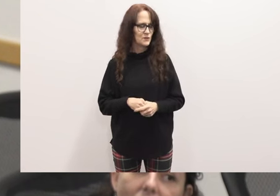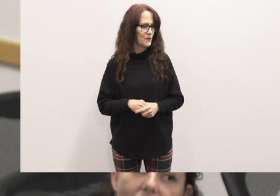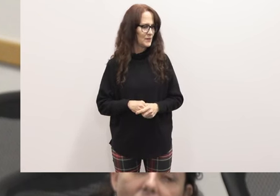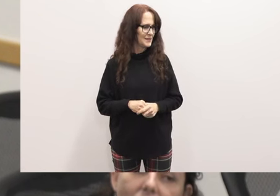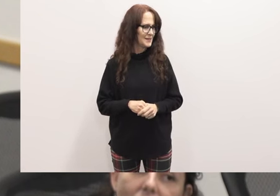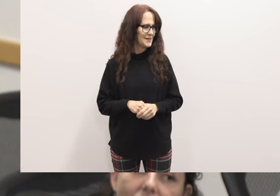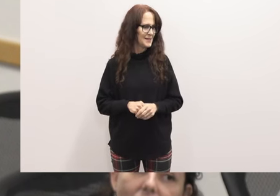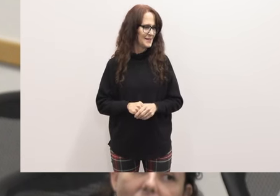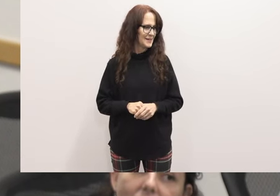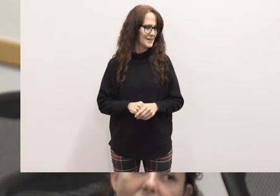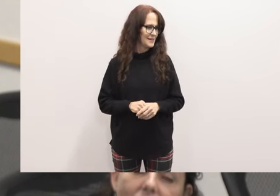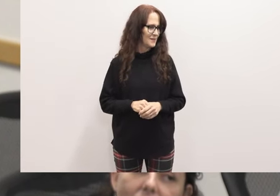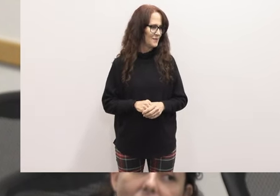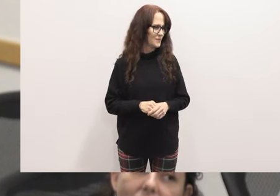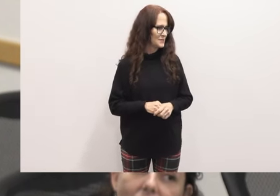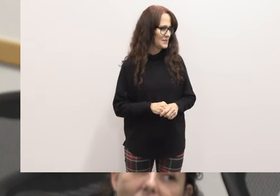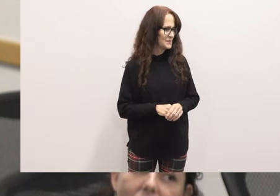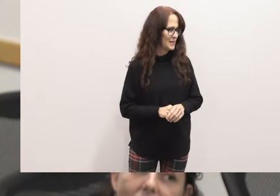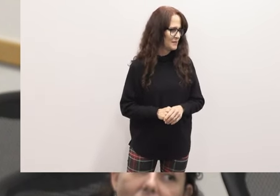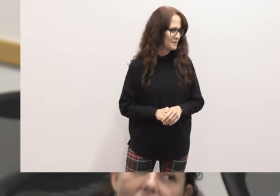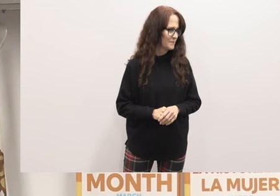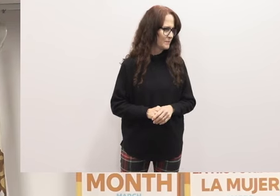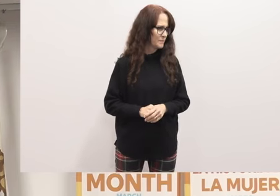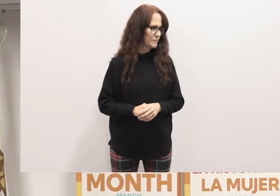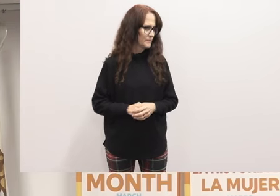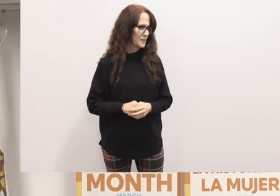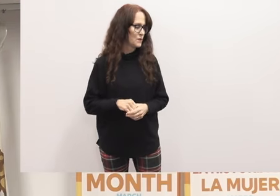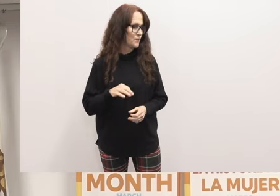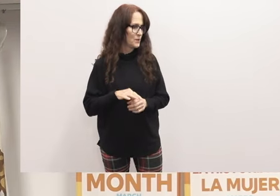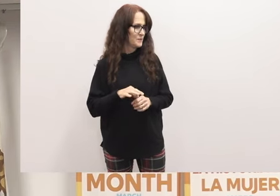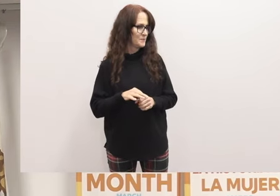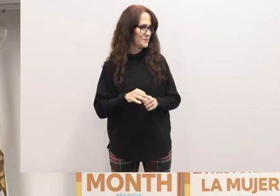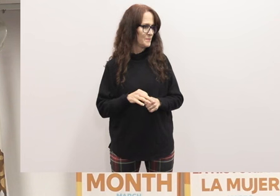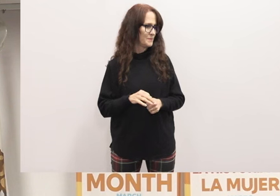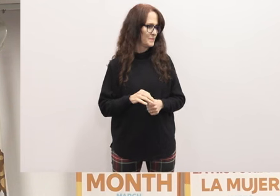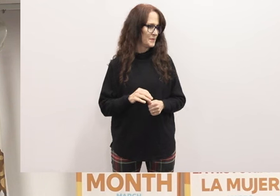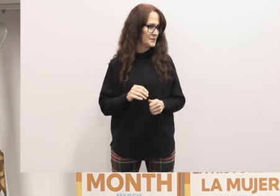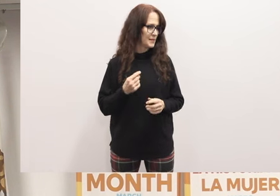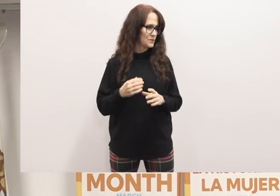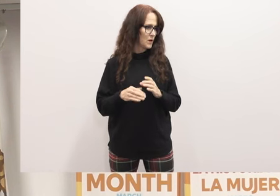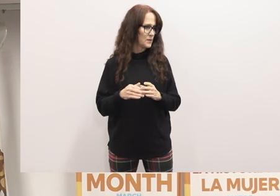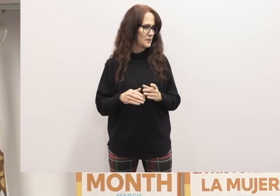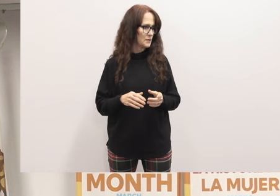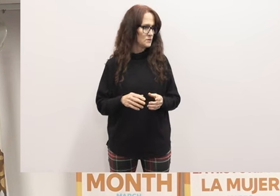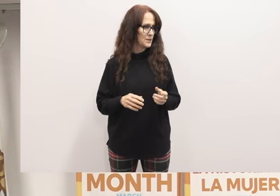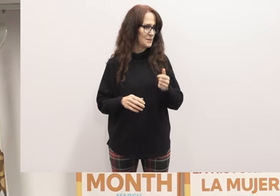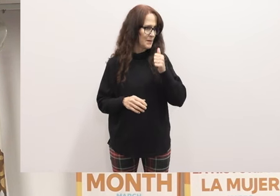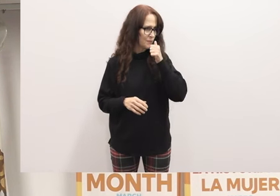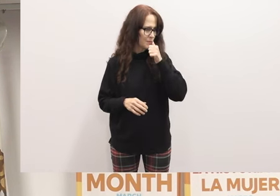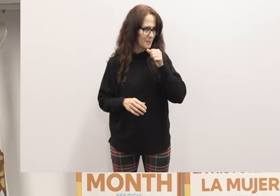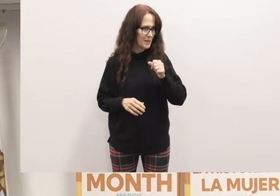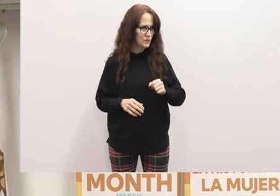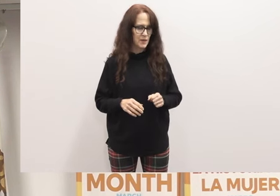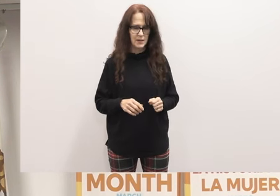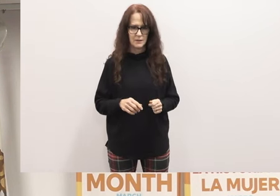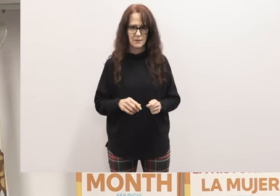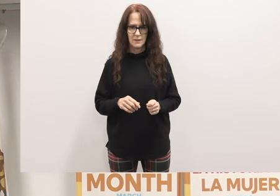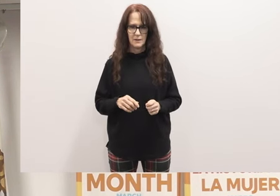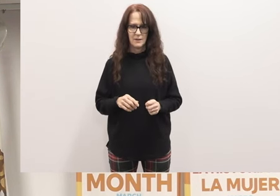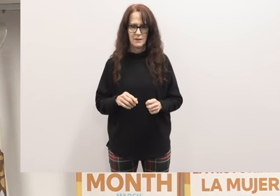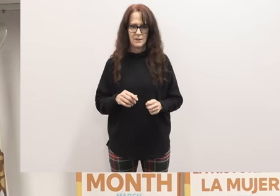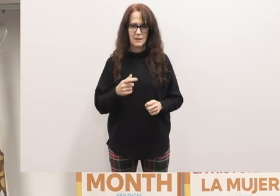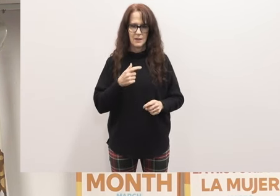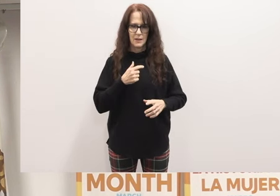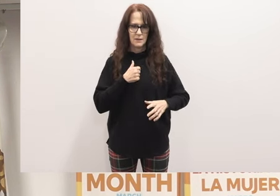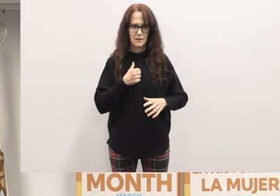Well, truly a win, truly a win. Okay, any further discussion? Then I'll ask our board secretary to take a